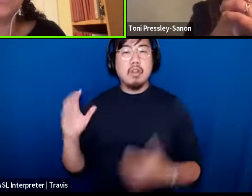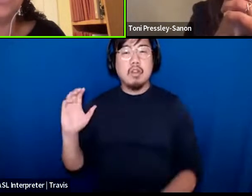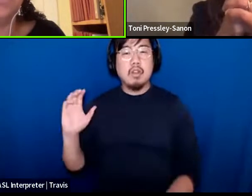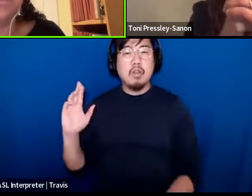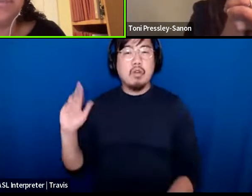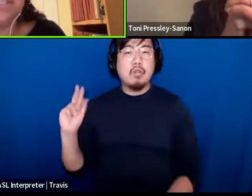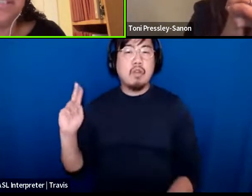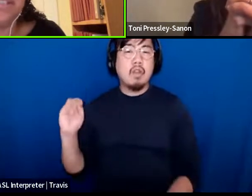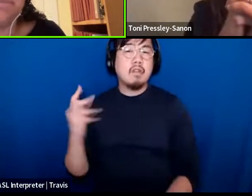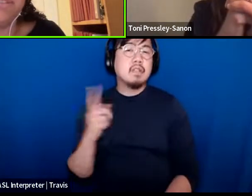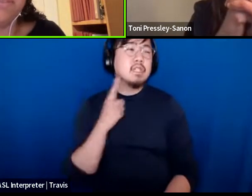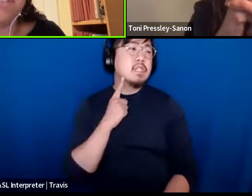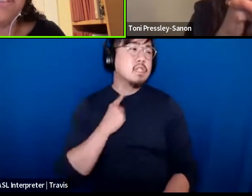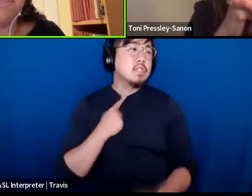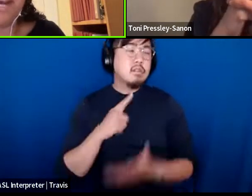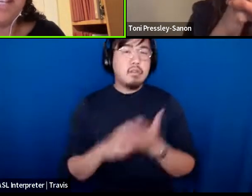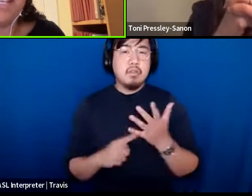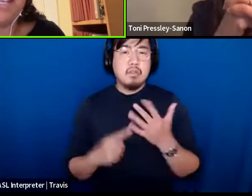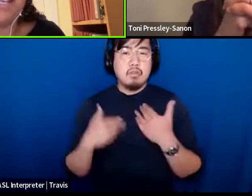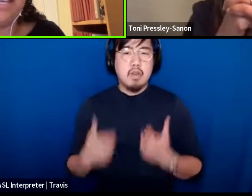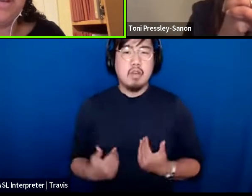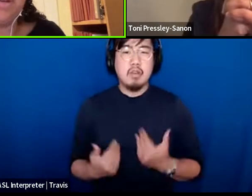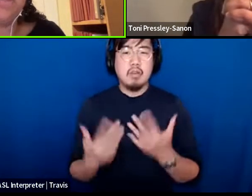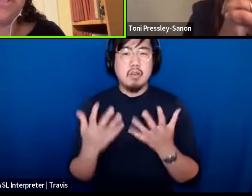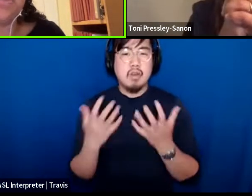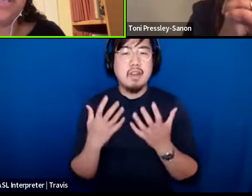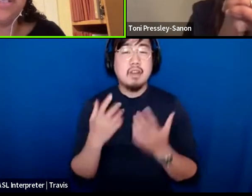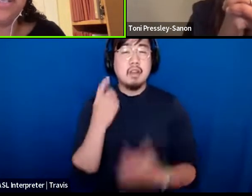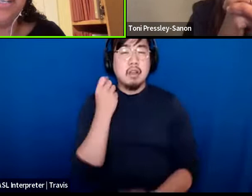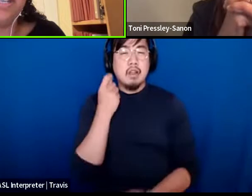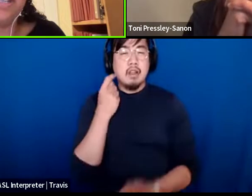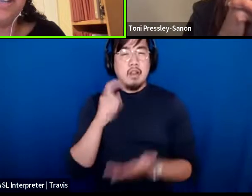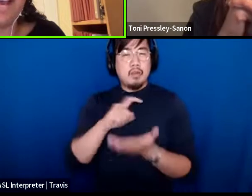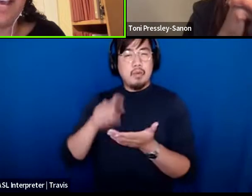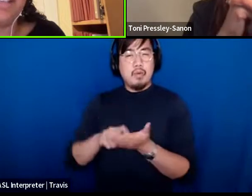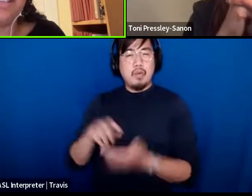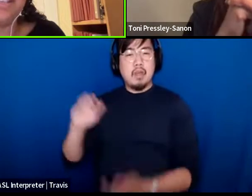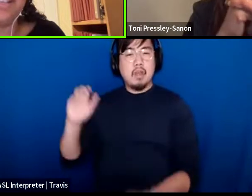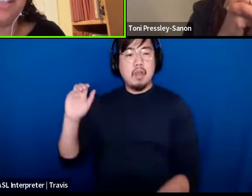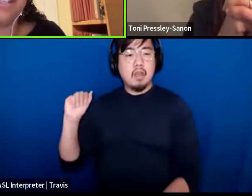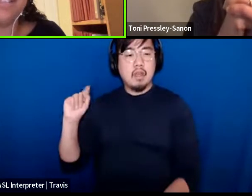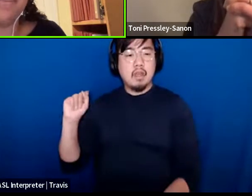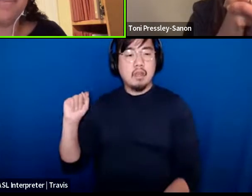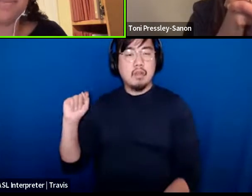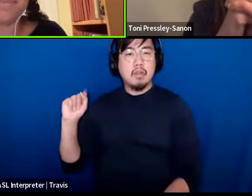that it's that attunement to the rhythms of the body in which we're not